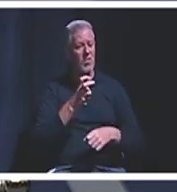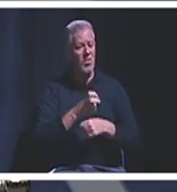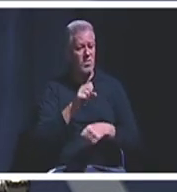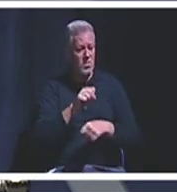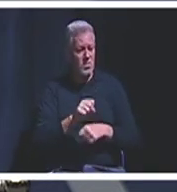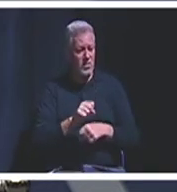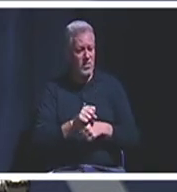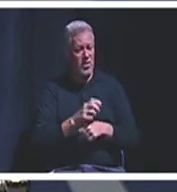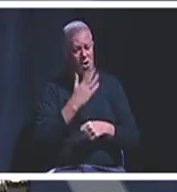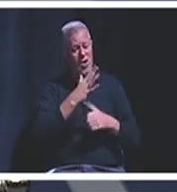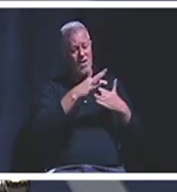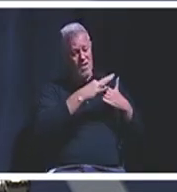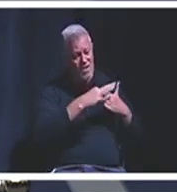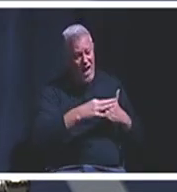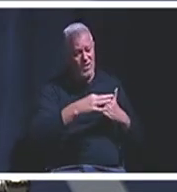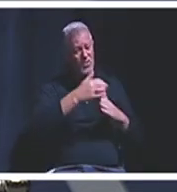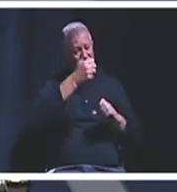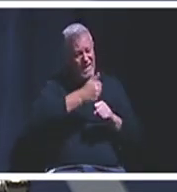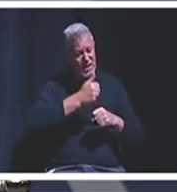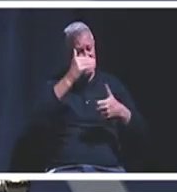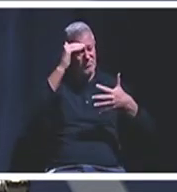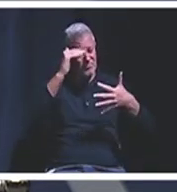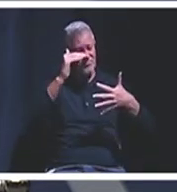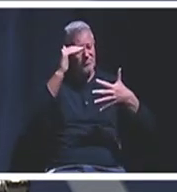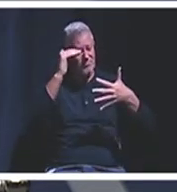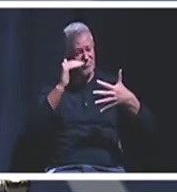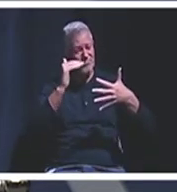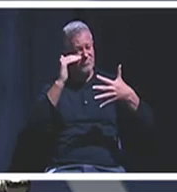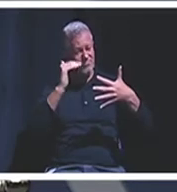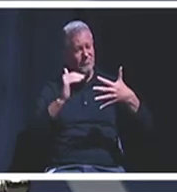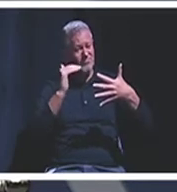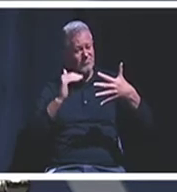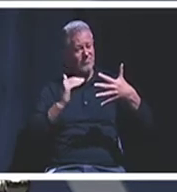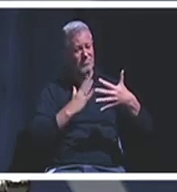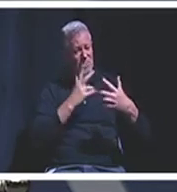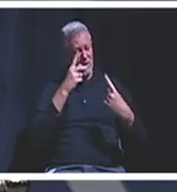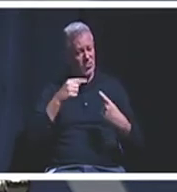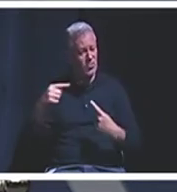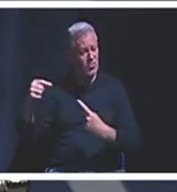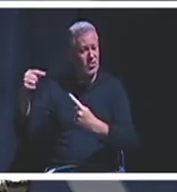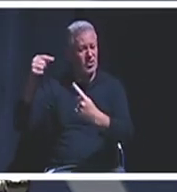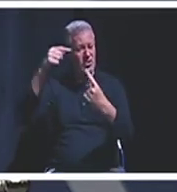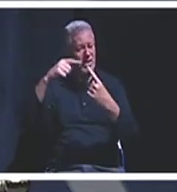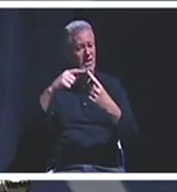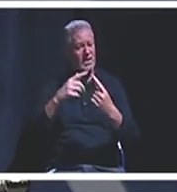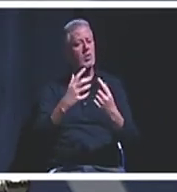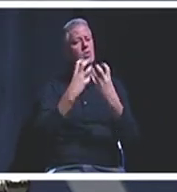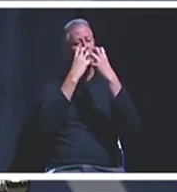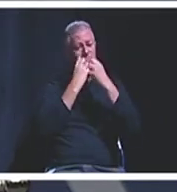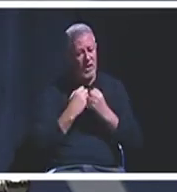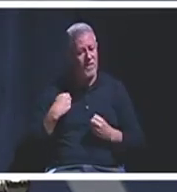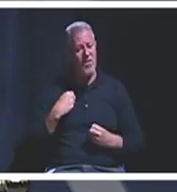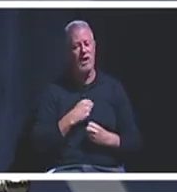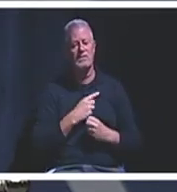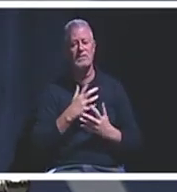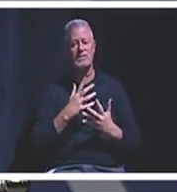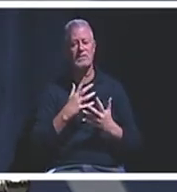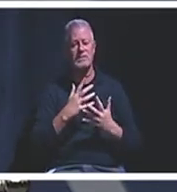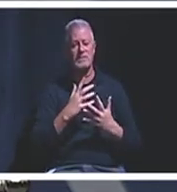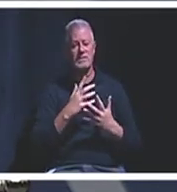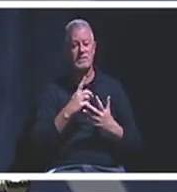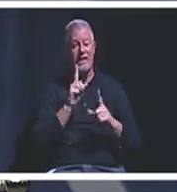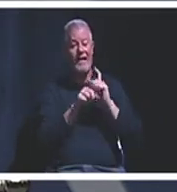us through every step of our graduate journey, for giving us that care and attention, constantly answering all